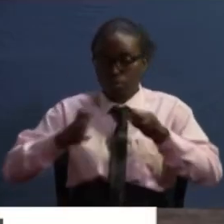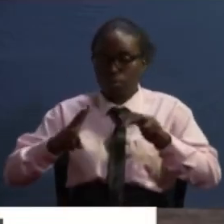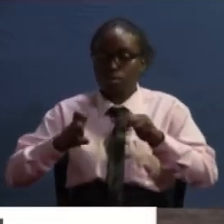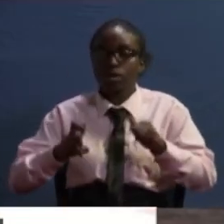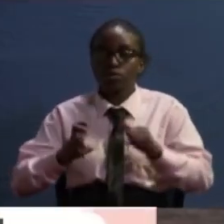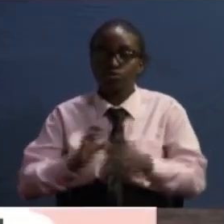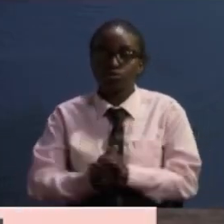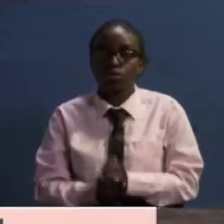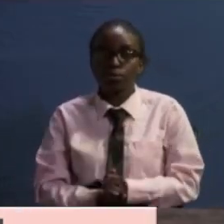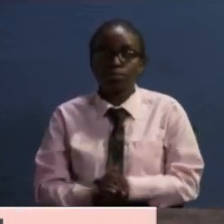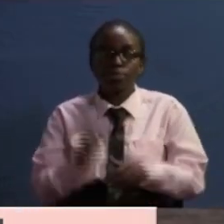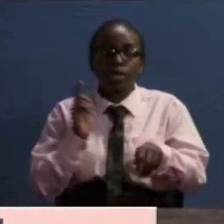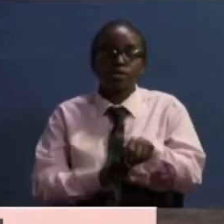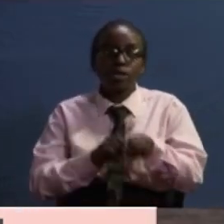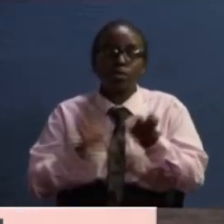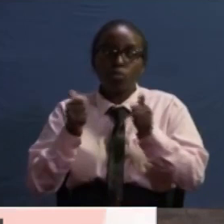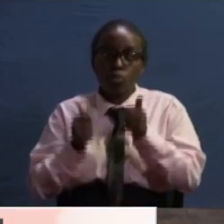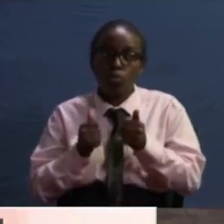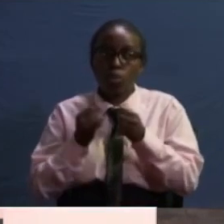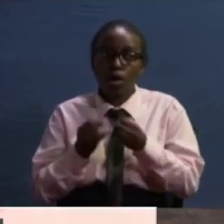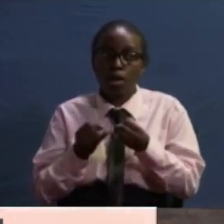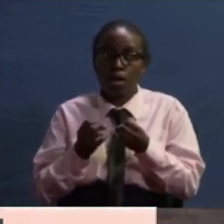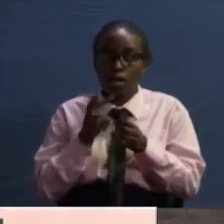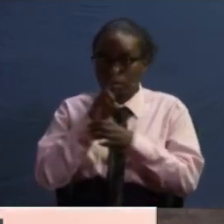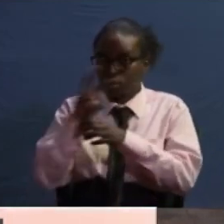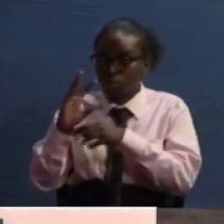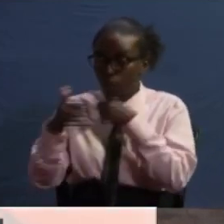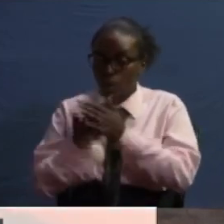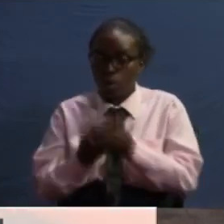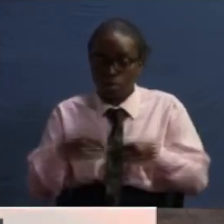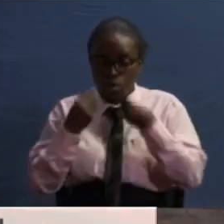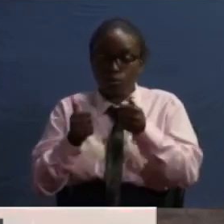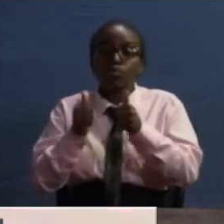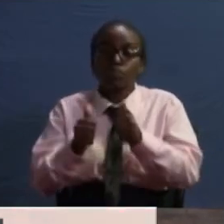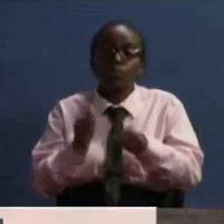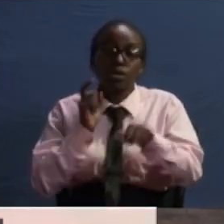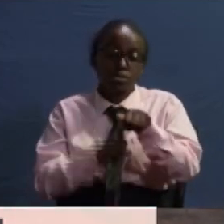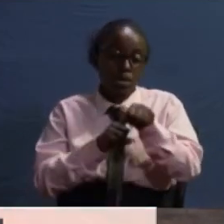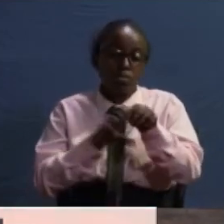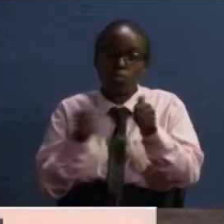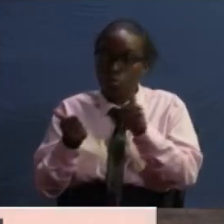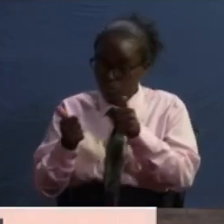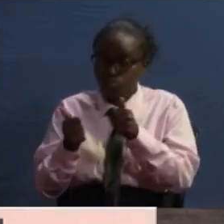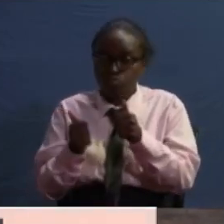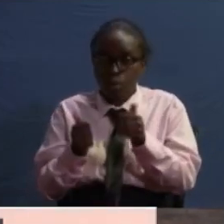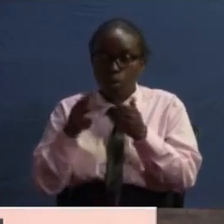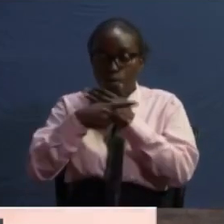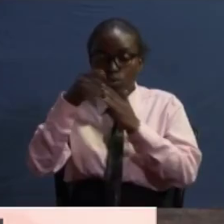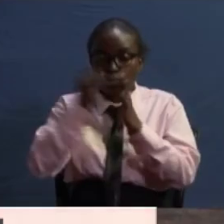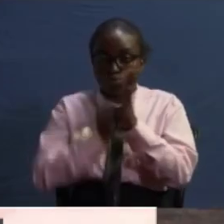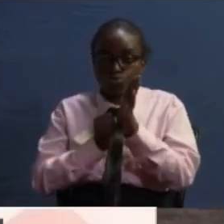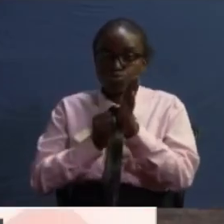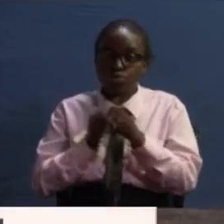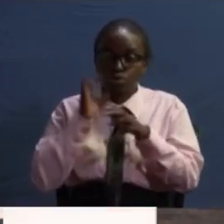envisaged that the evidence produced through all the 14 studies in the project would be